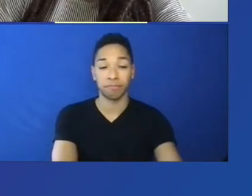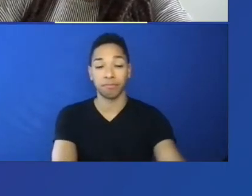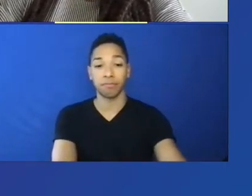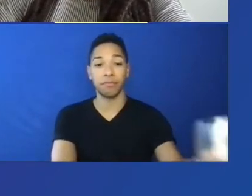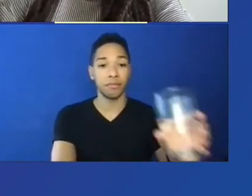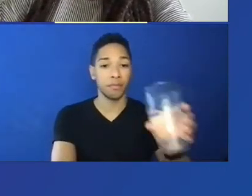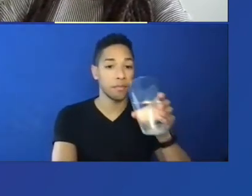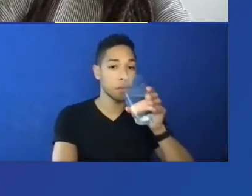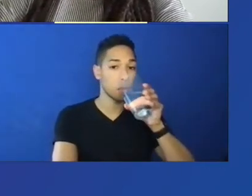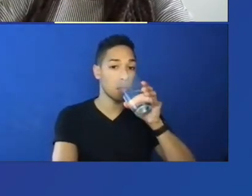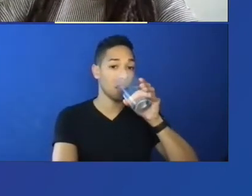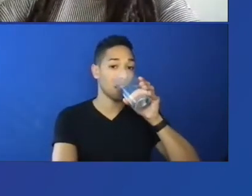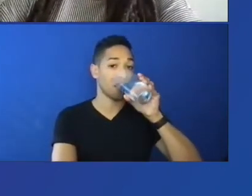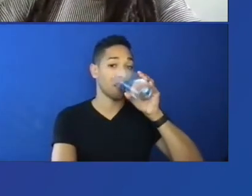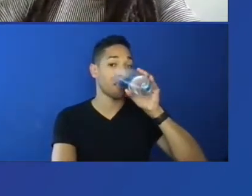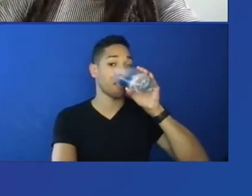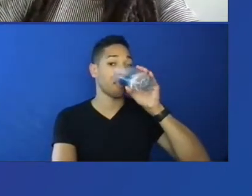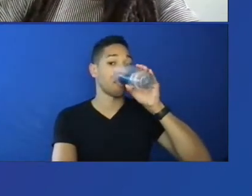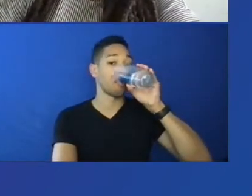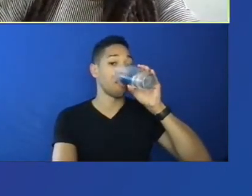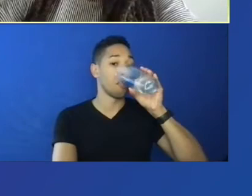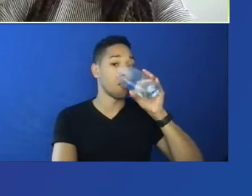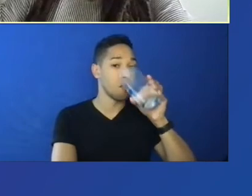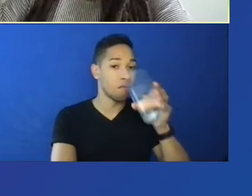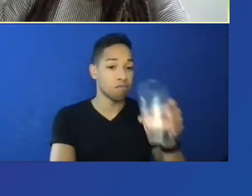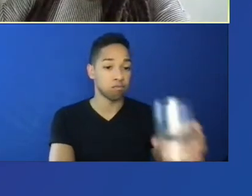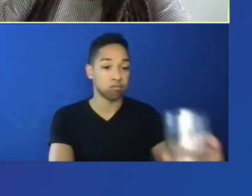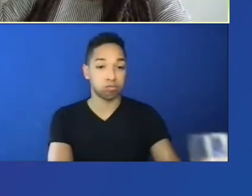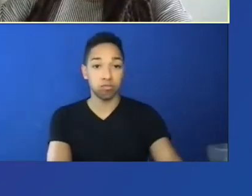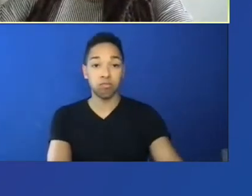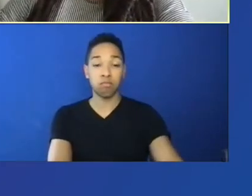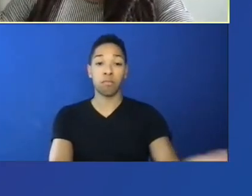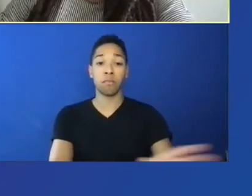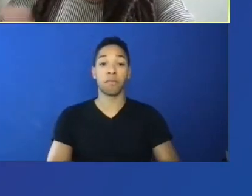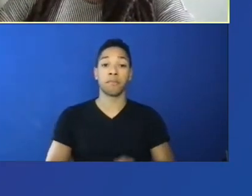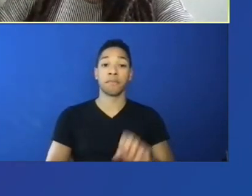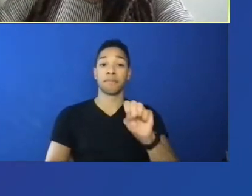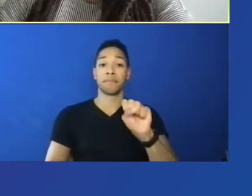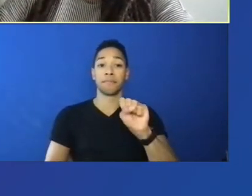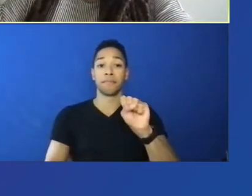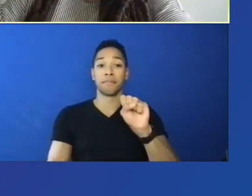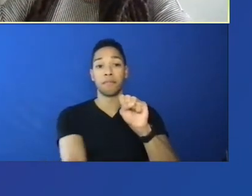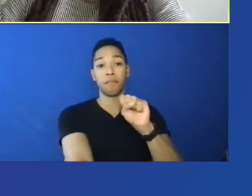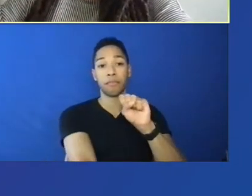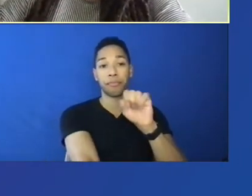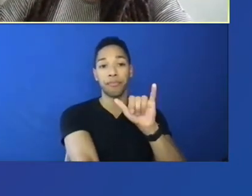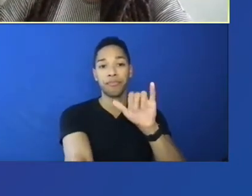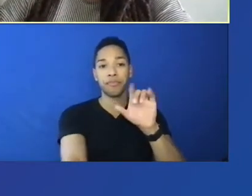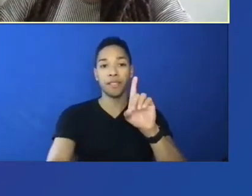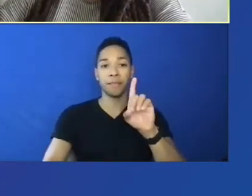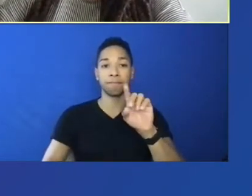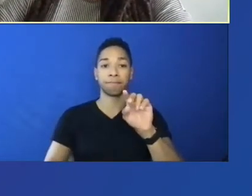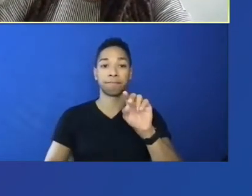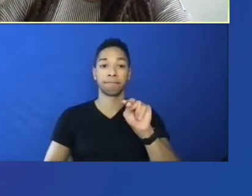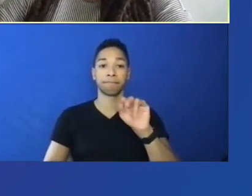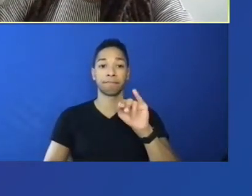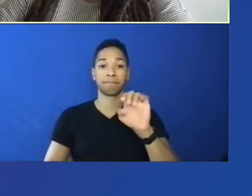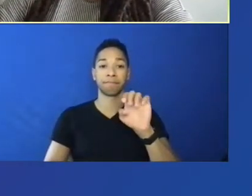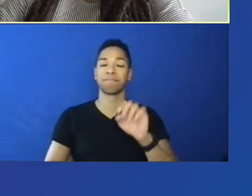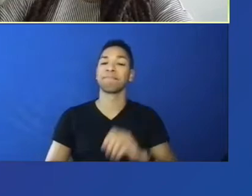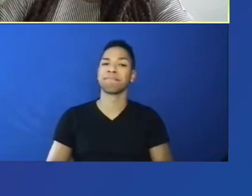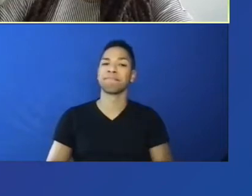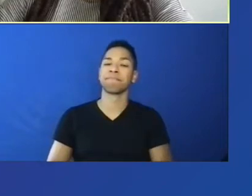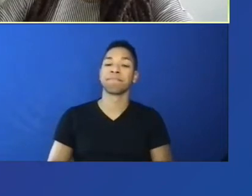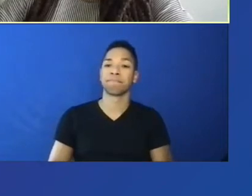I mean, all of us had a variety of experiences. Yeah. This is Sydnie. And I kind of just wanted to circle back to your point and